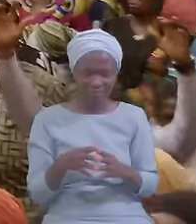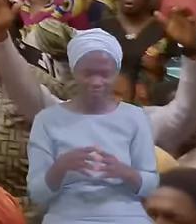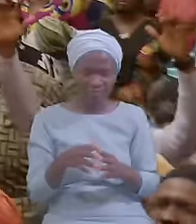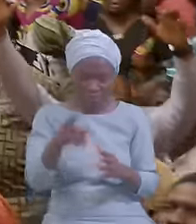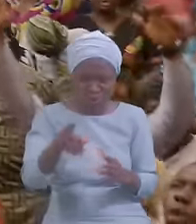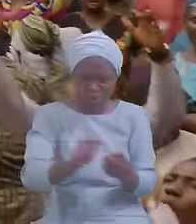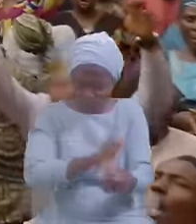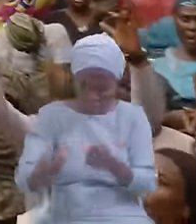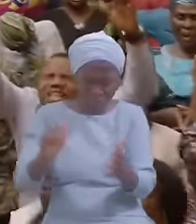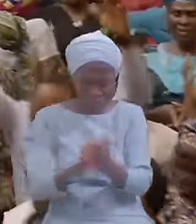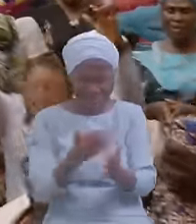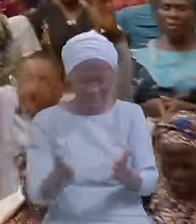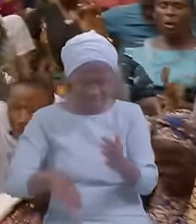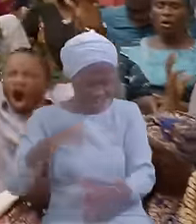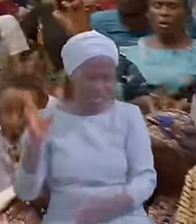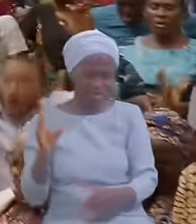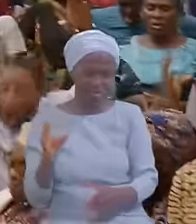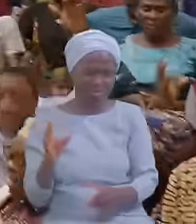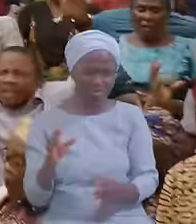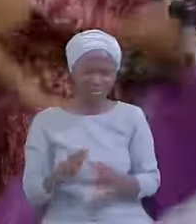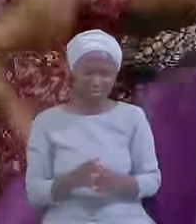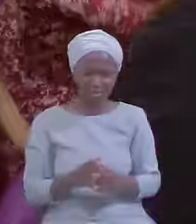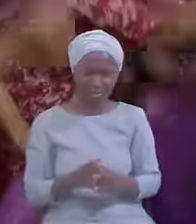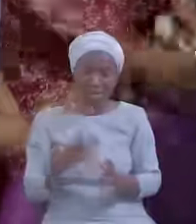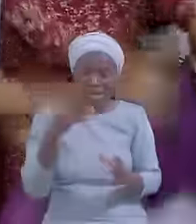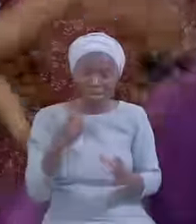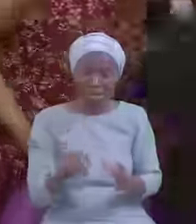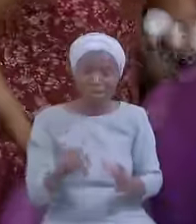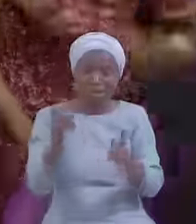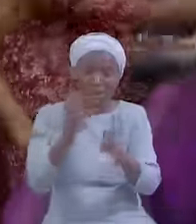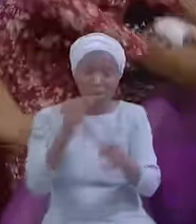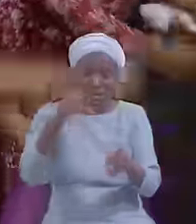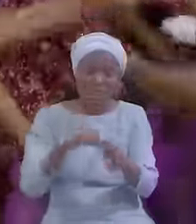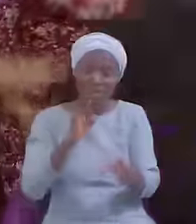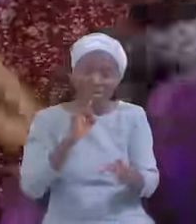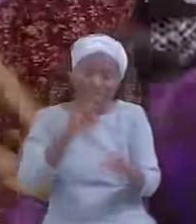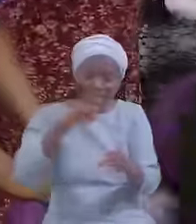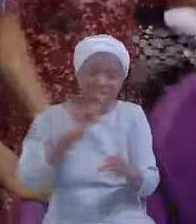Destroy that thing. The word is in your mouth.